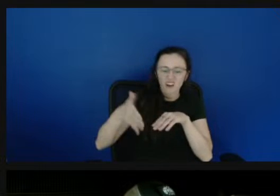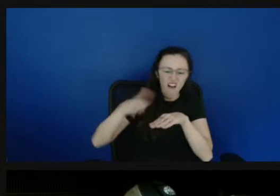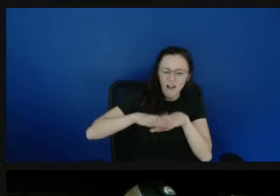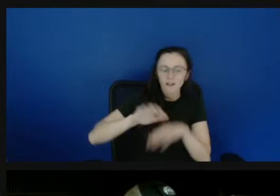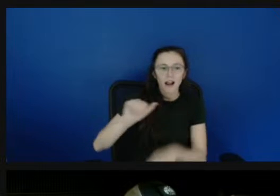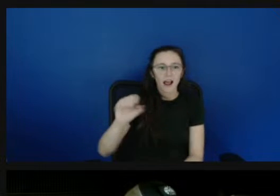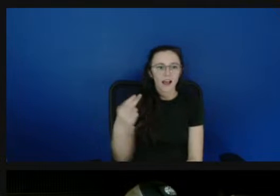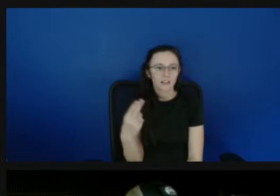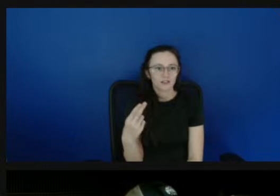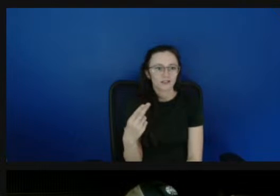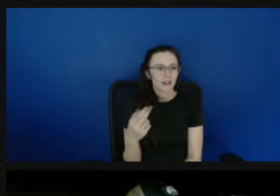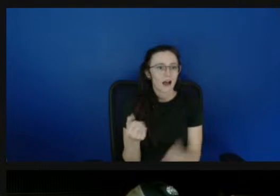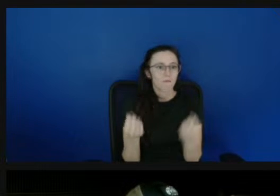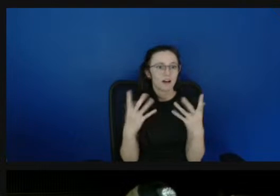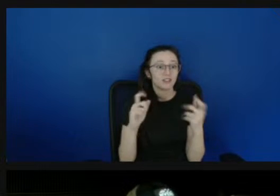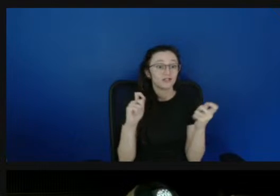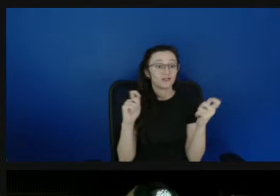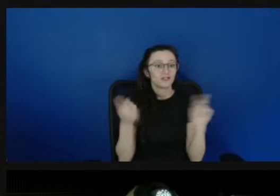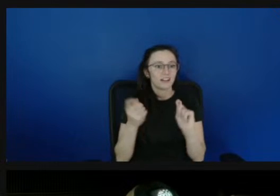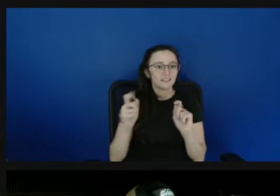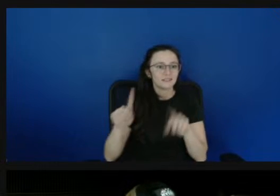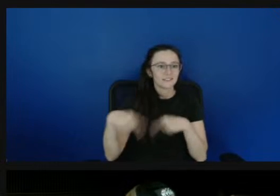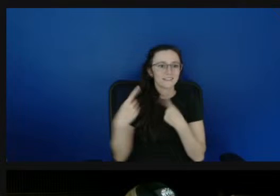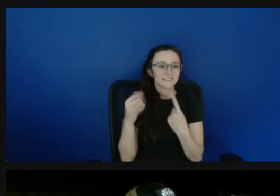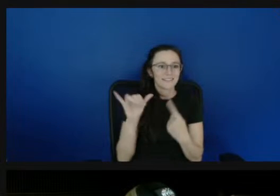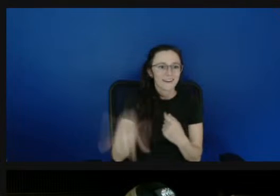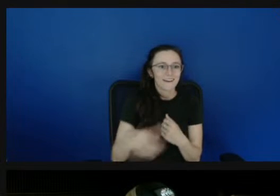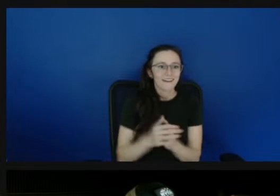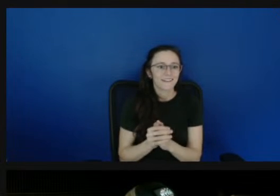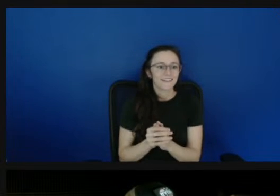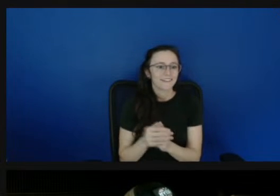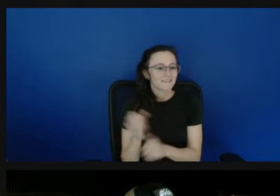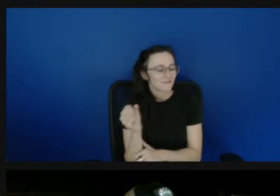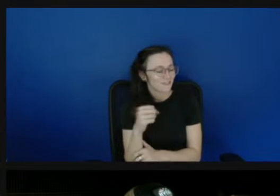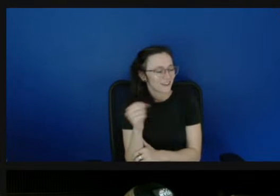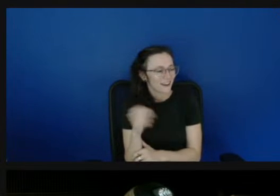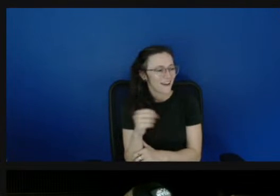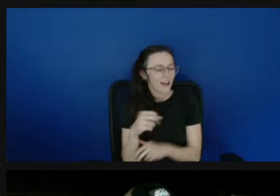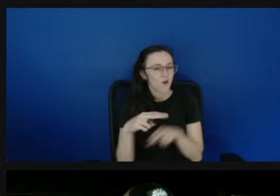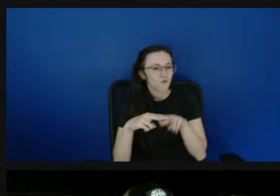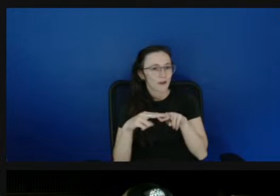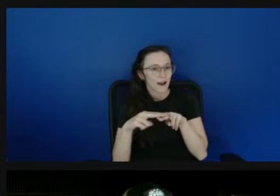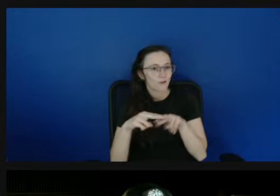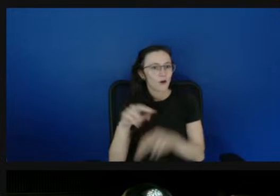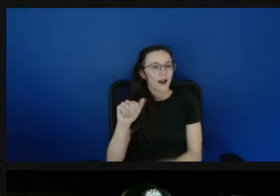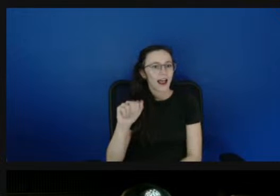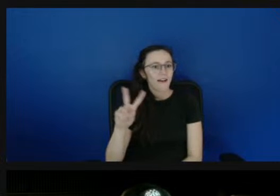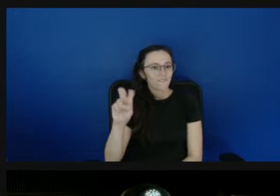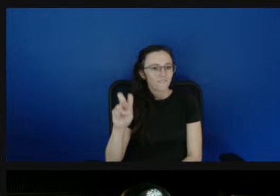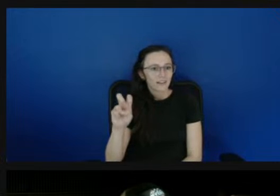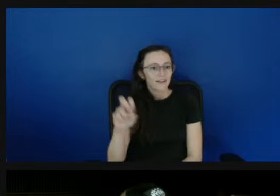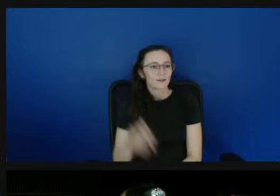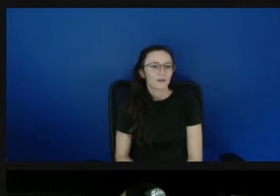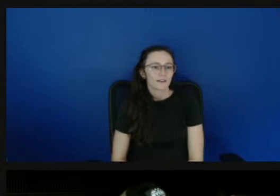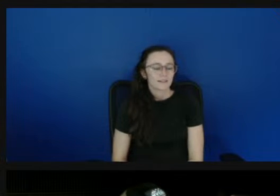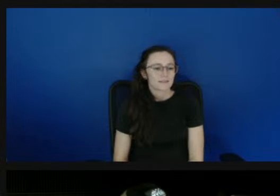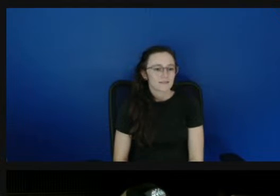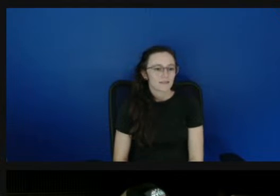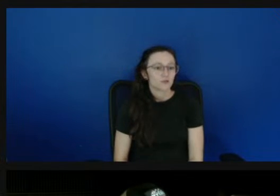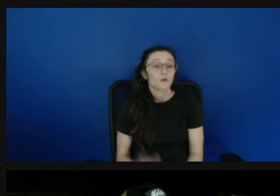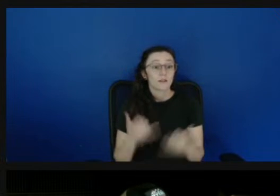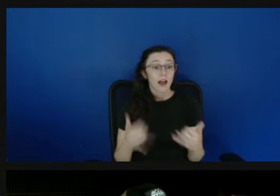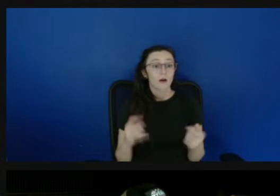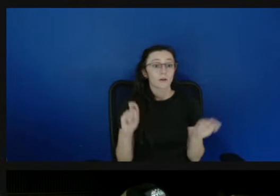then. Right. Yeah, the old Railroad Avenue. Yeah, and we'll look at that a little bit here too, because what we'll do next now is we transition